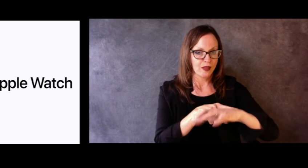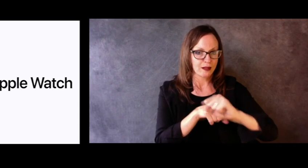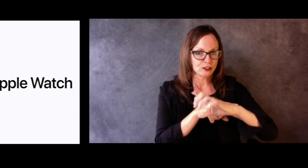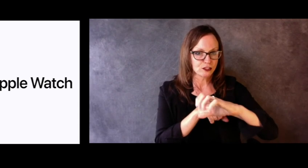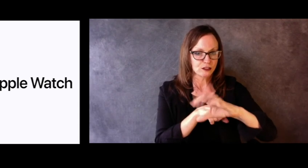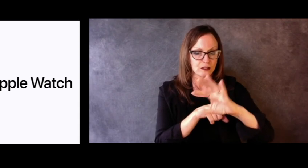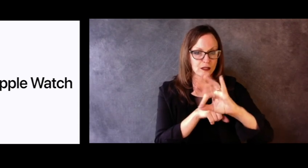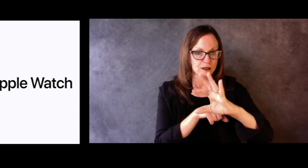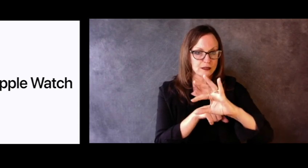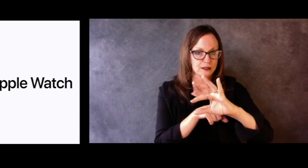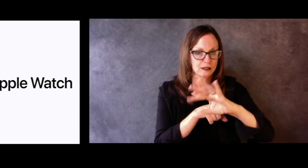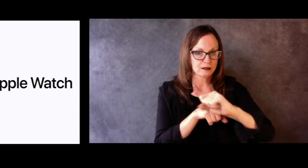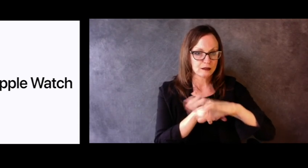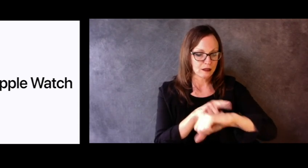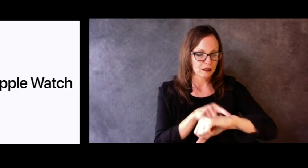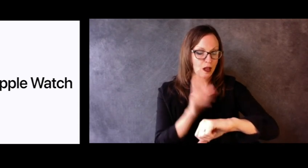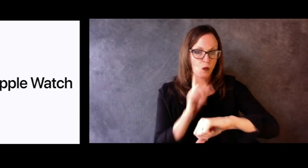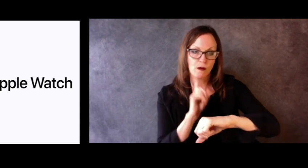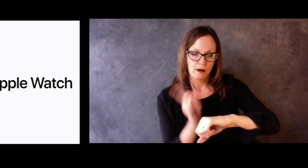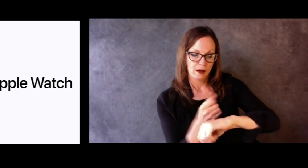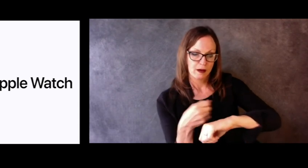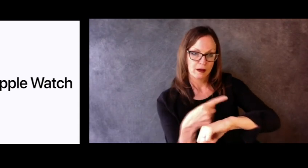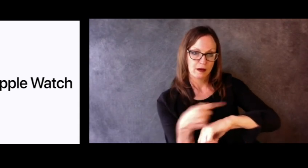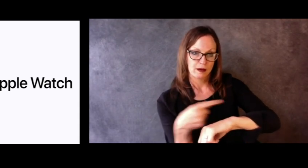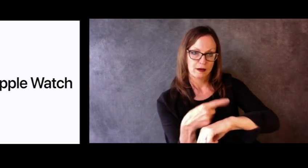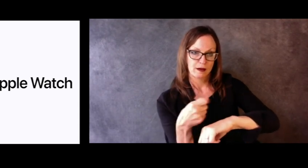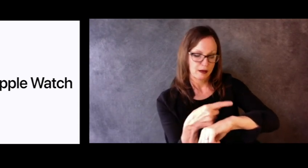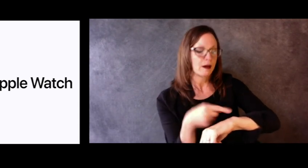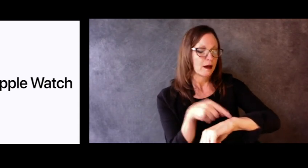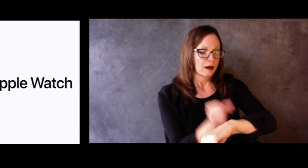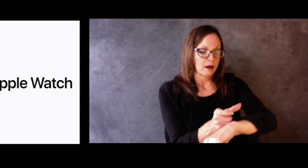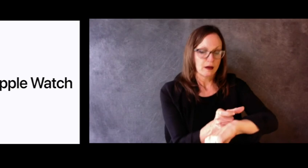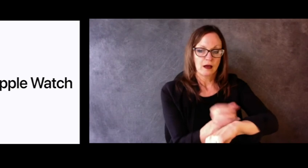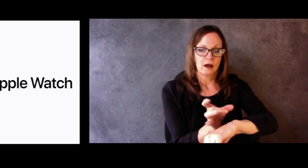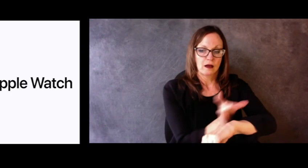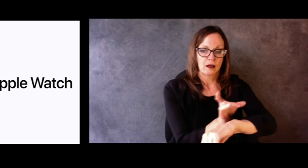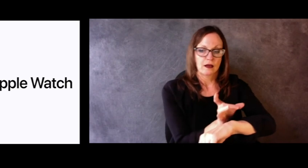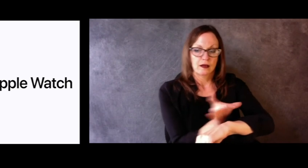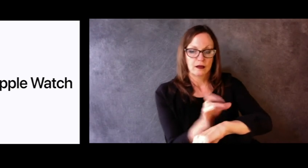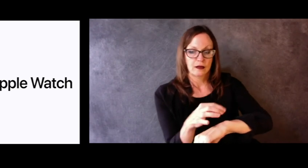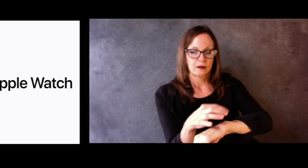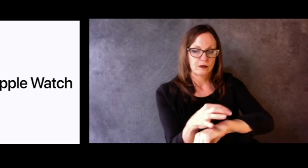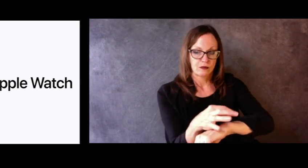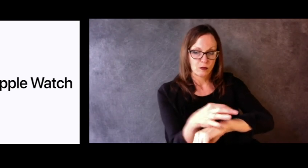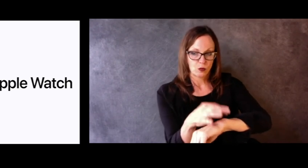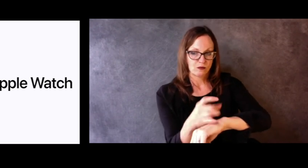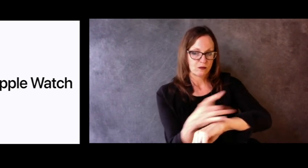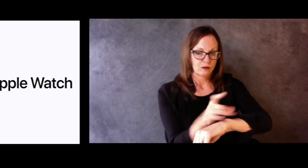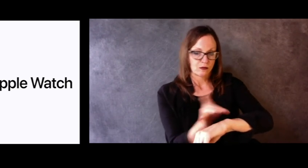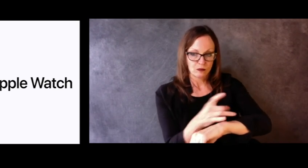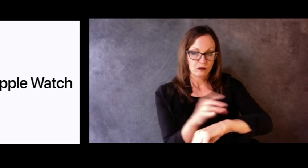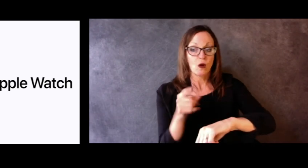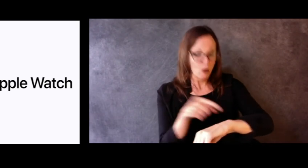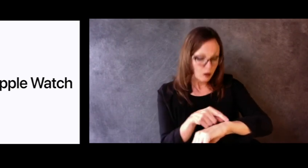clench. Assistive Touch on Apple Watch enables customers who have limb differences to more easily answer incoming calls, control